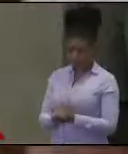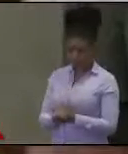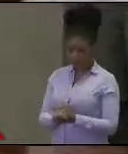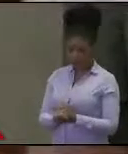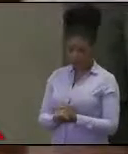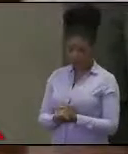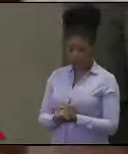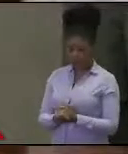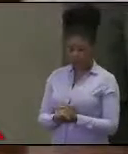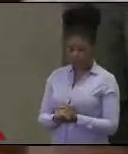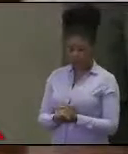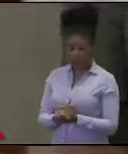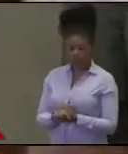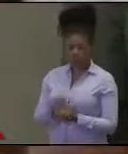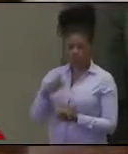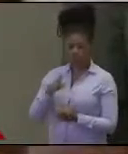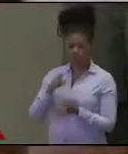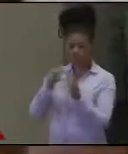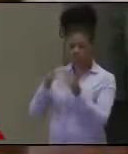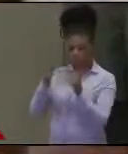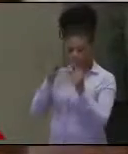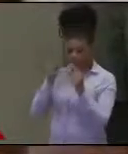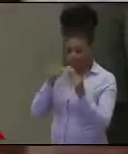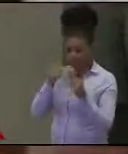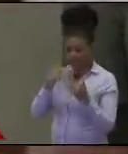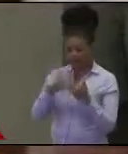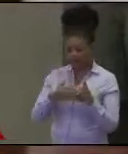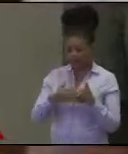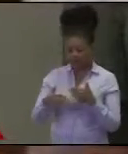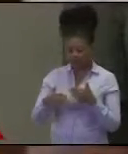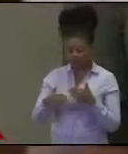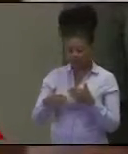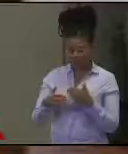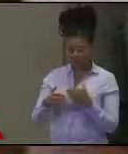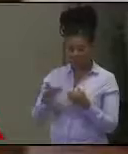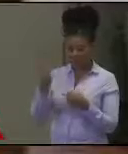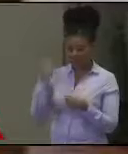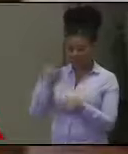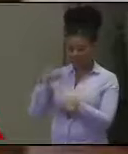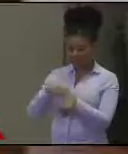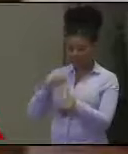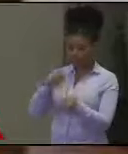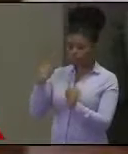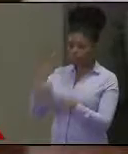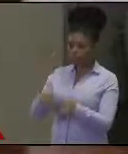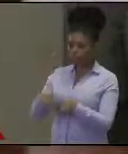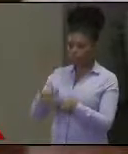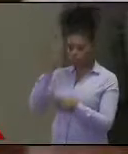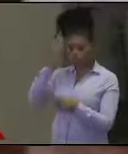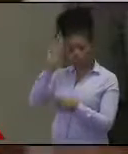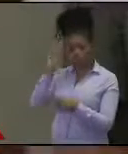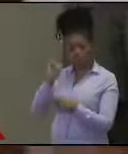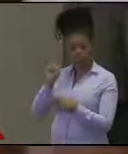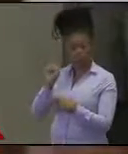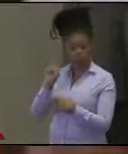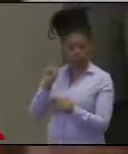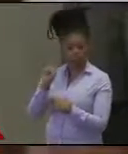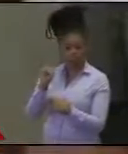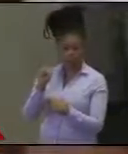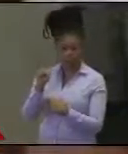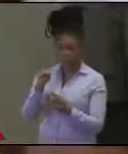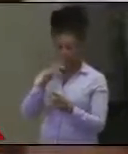to EVs. This university is far. The last time I was here in Nelson Mandela in another